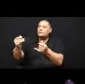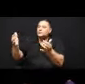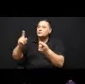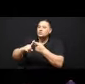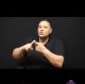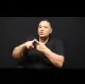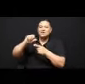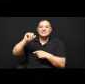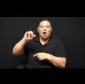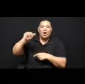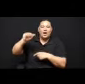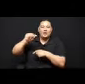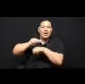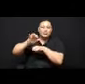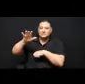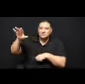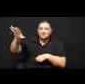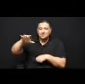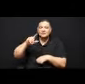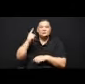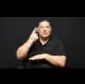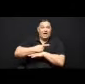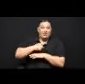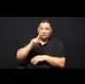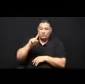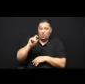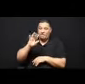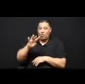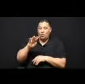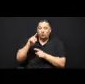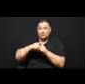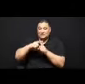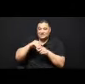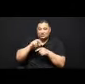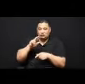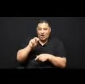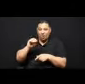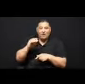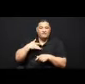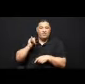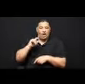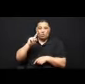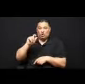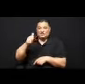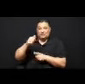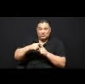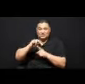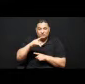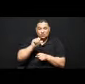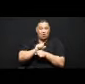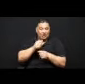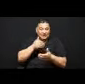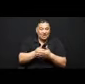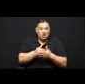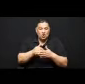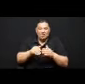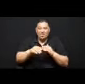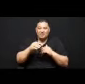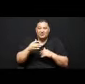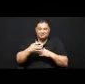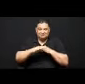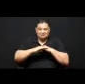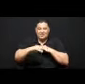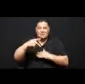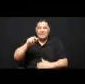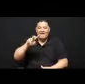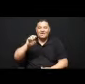degrees in Reno. Felt like 110 if you worked near the pavement on Prater like I do. Everyone's been waiting